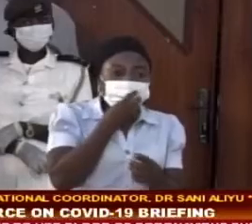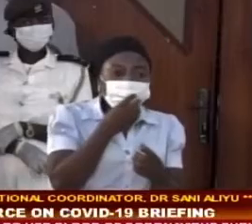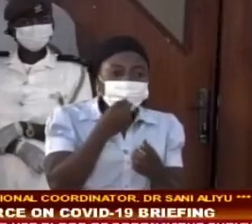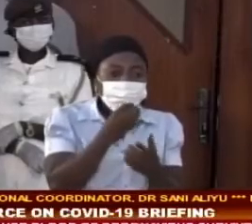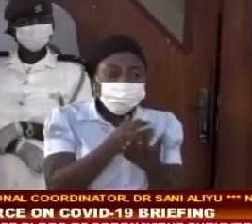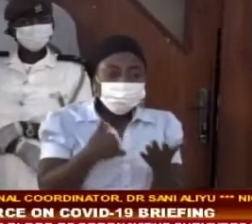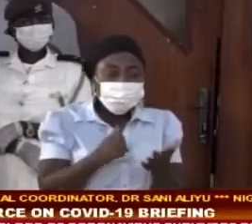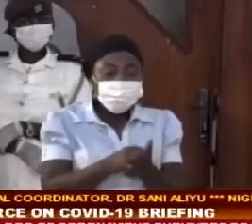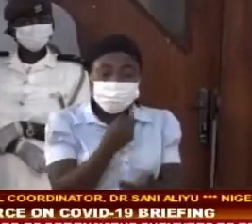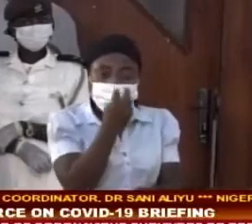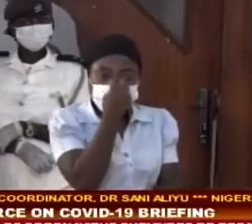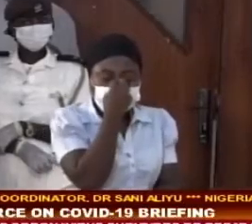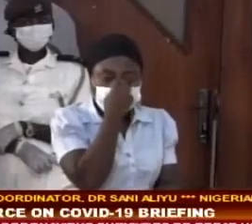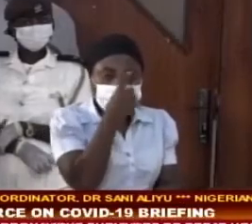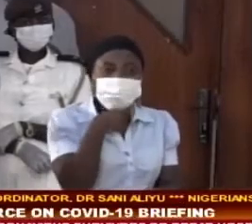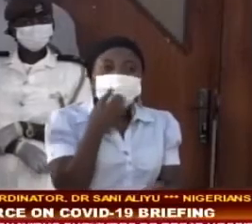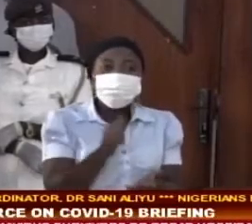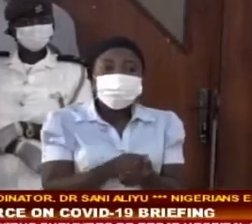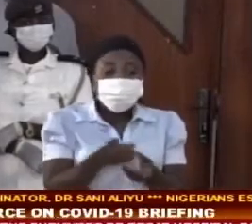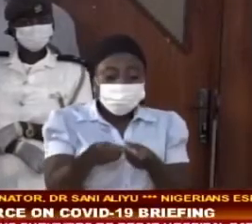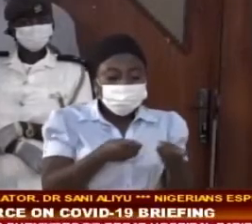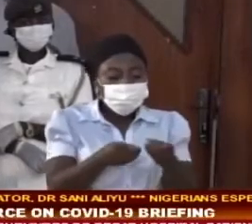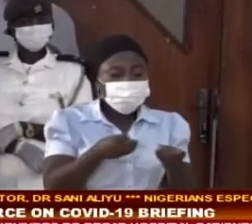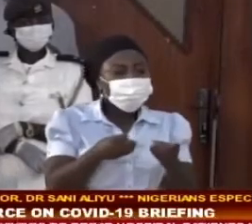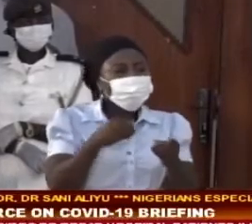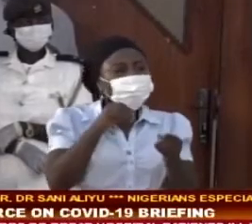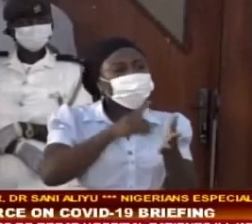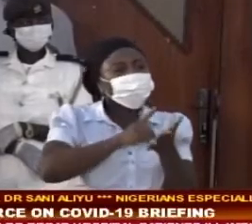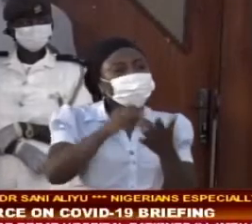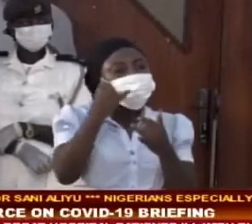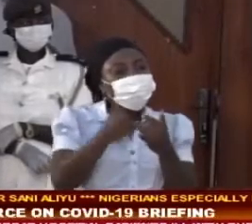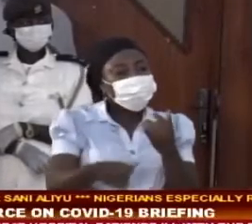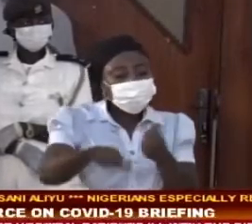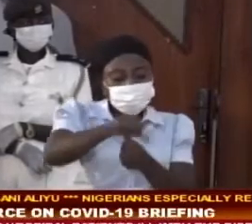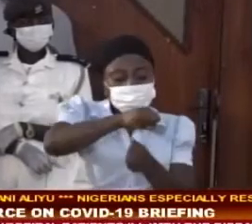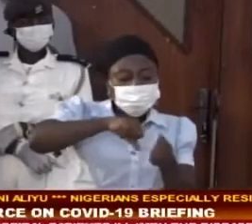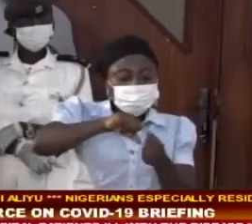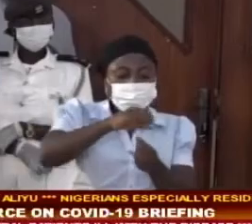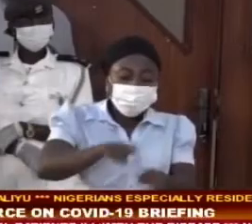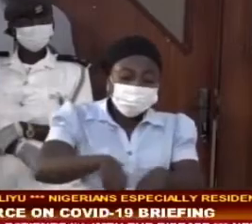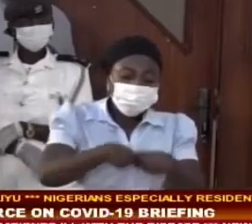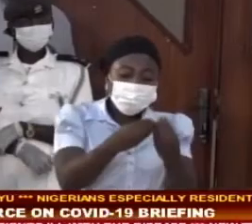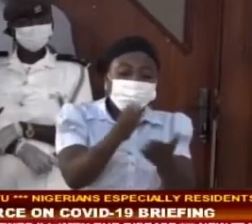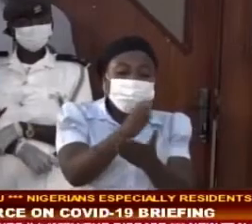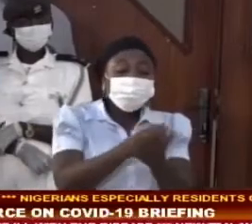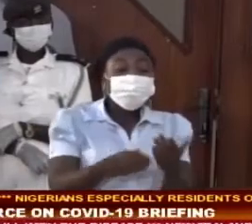someone that was blind. He said during the weekend the association gave him some